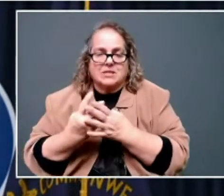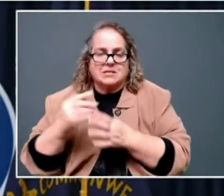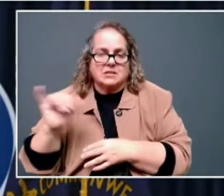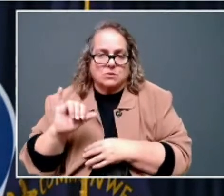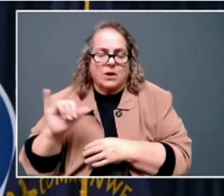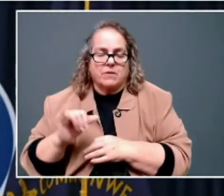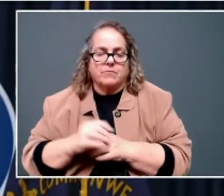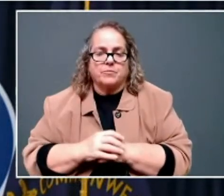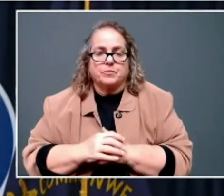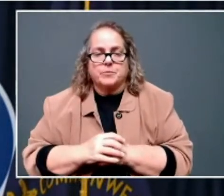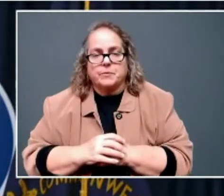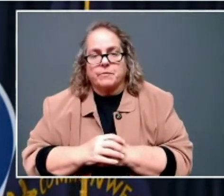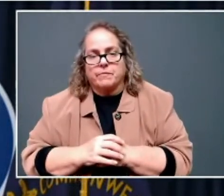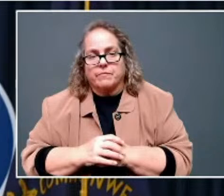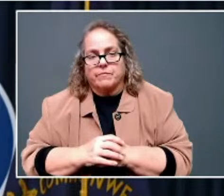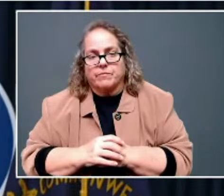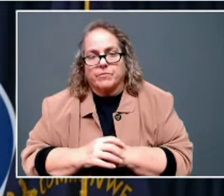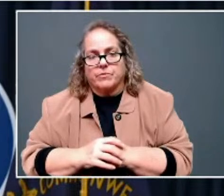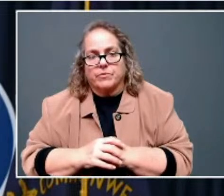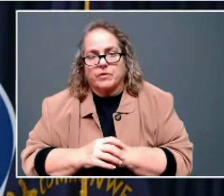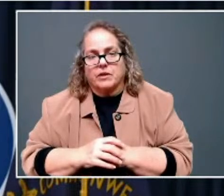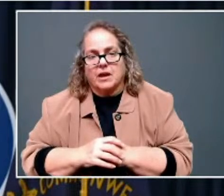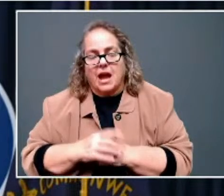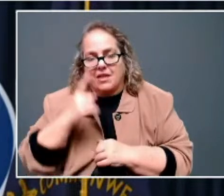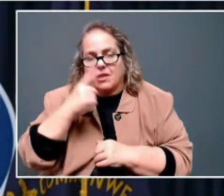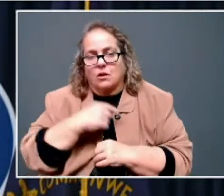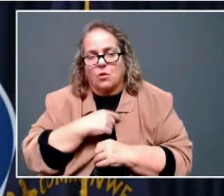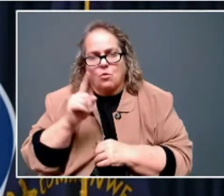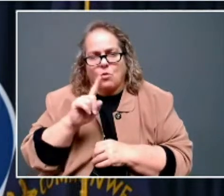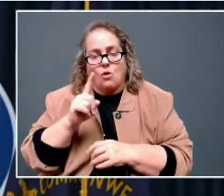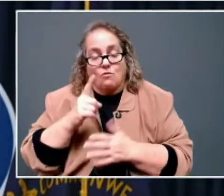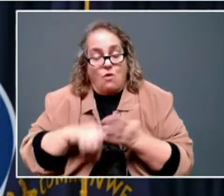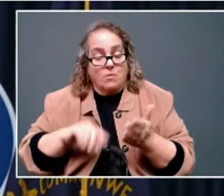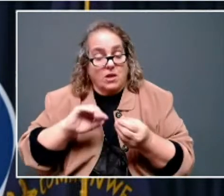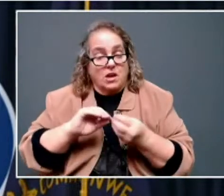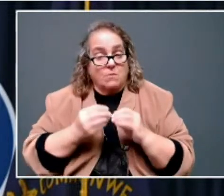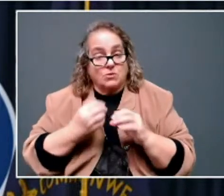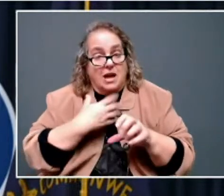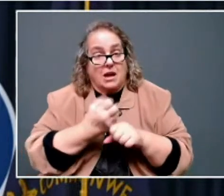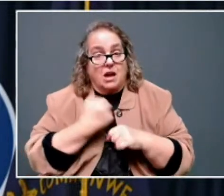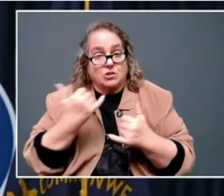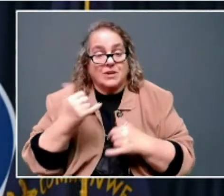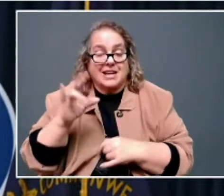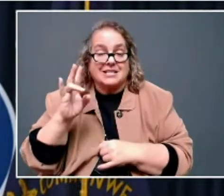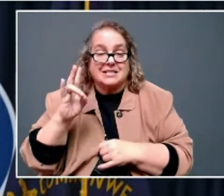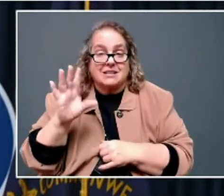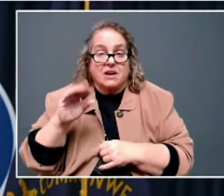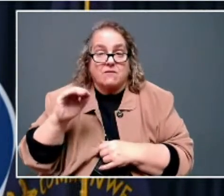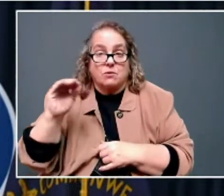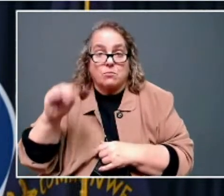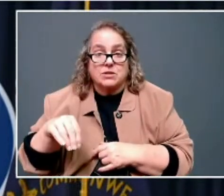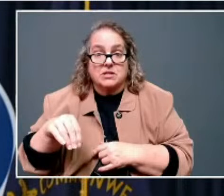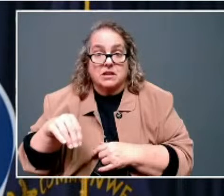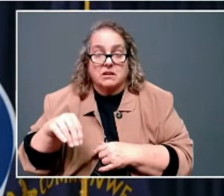believe we're from the numbers I got today, 75% or right around there for